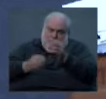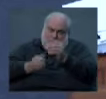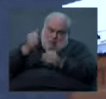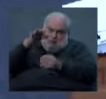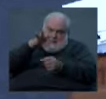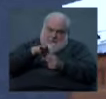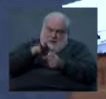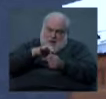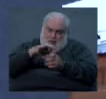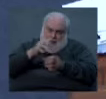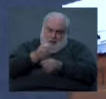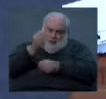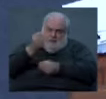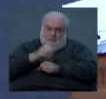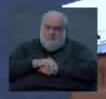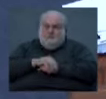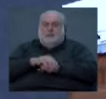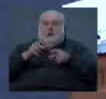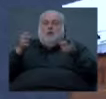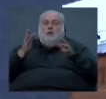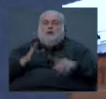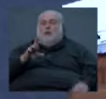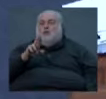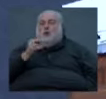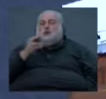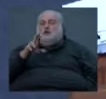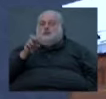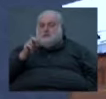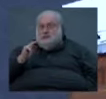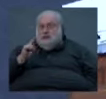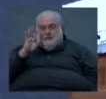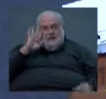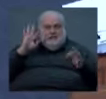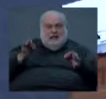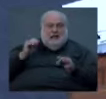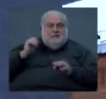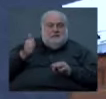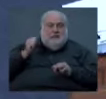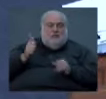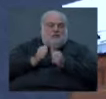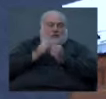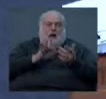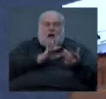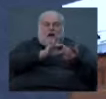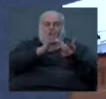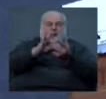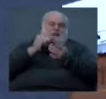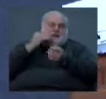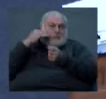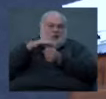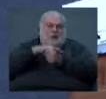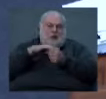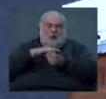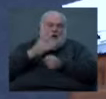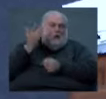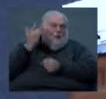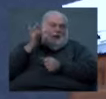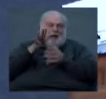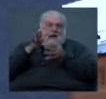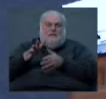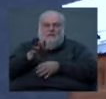Director Richardson unilaterally made the decision without first consulting the neighborhoods on why he left over